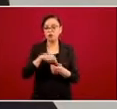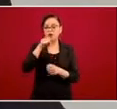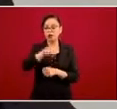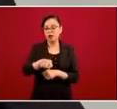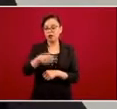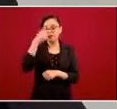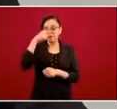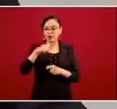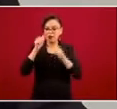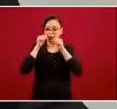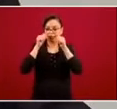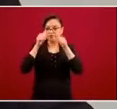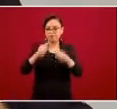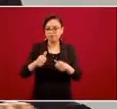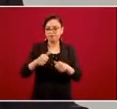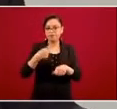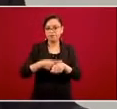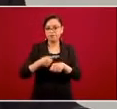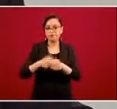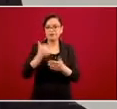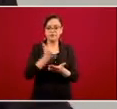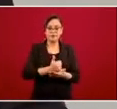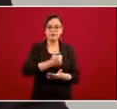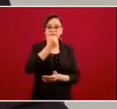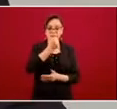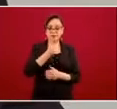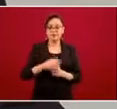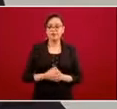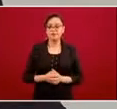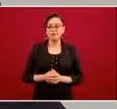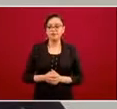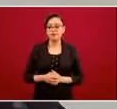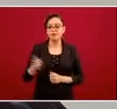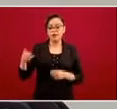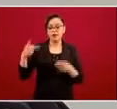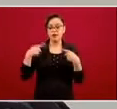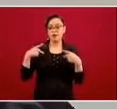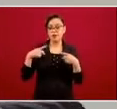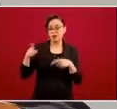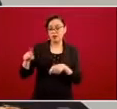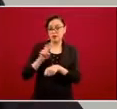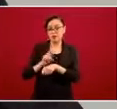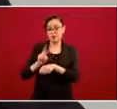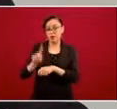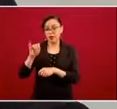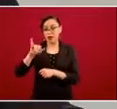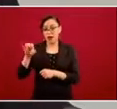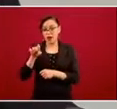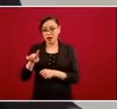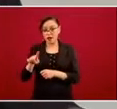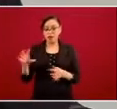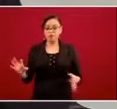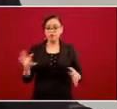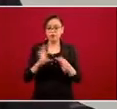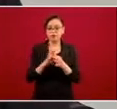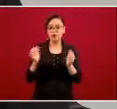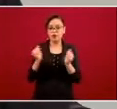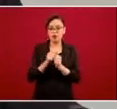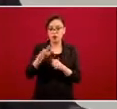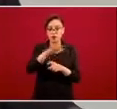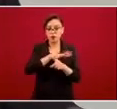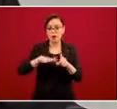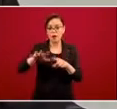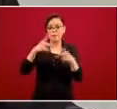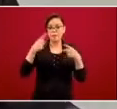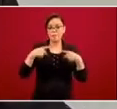and notify all the relevant administrative sectors of said clinic. Finally, this